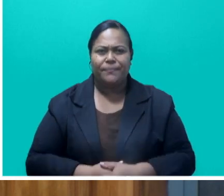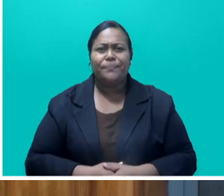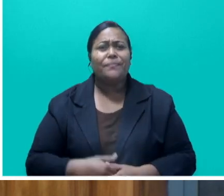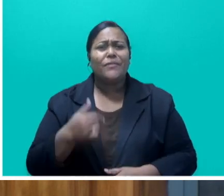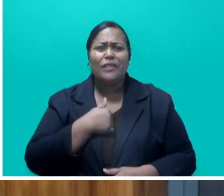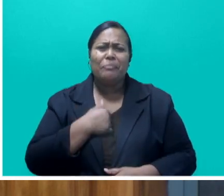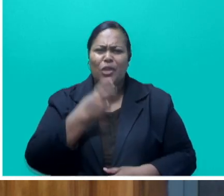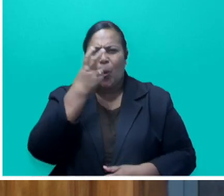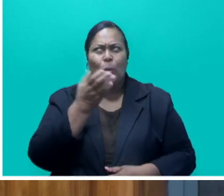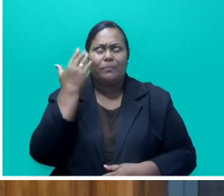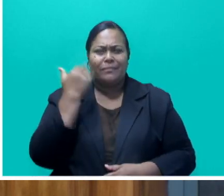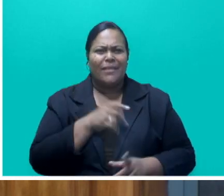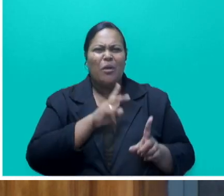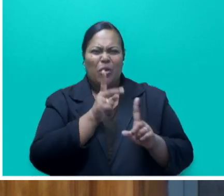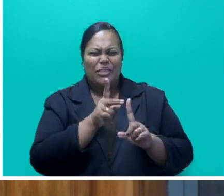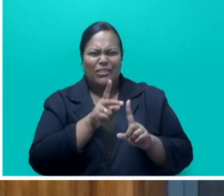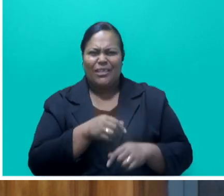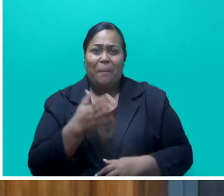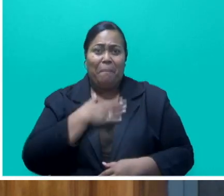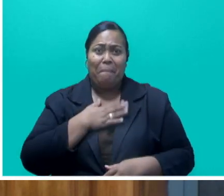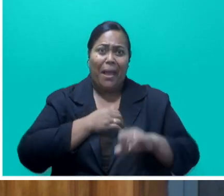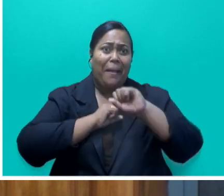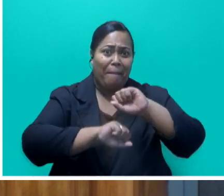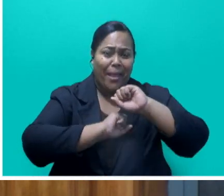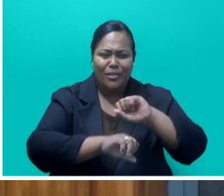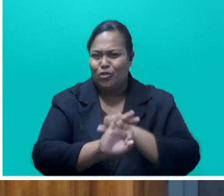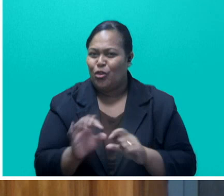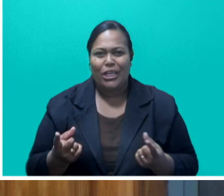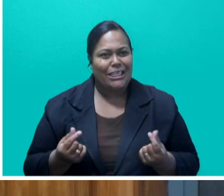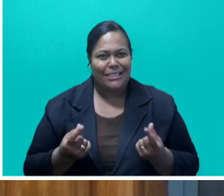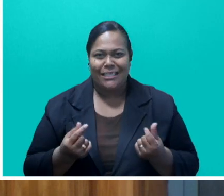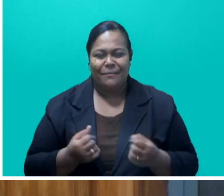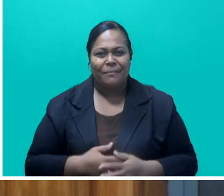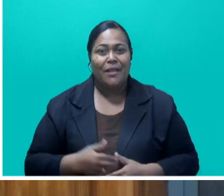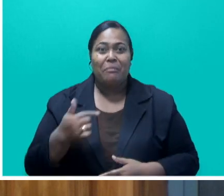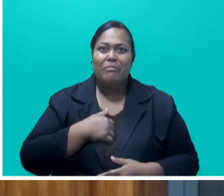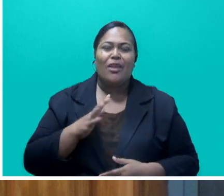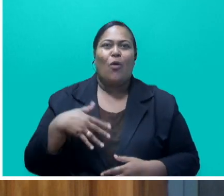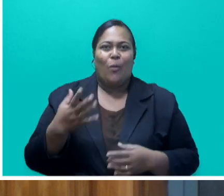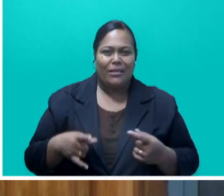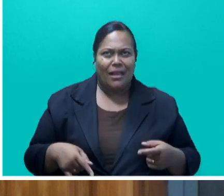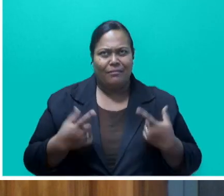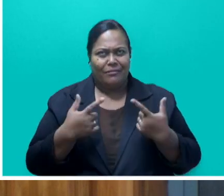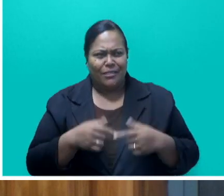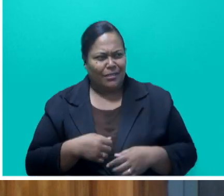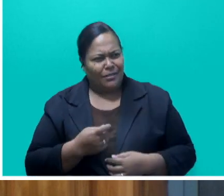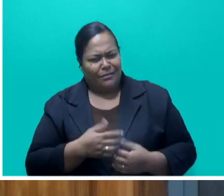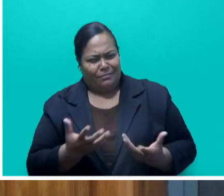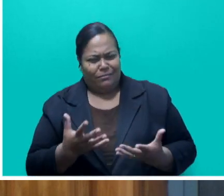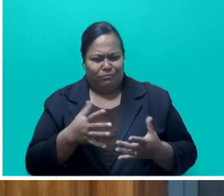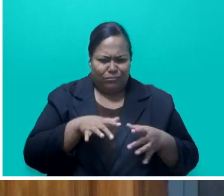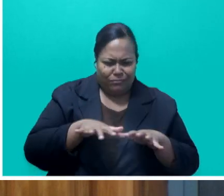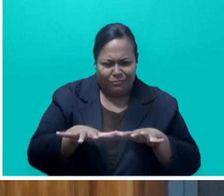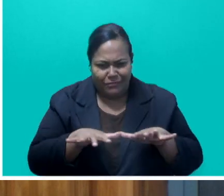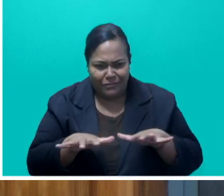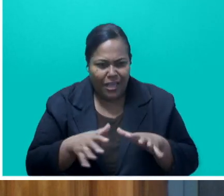politician, my campaign was not an easy one. I faced an uphill battle to destabilize the juggernaut